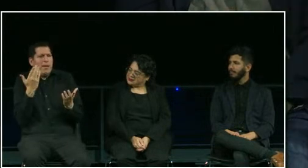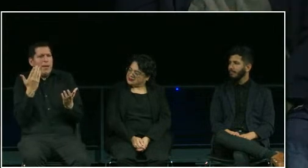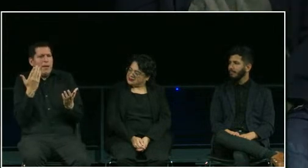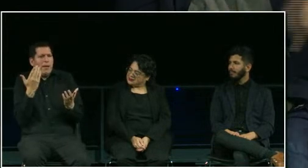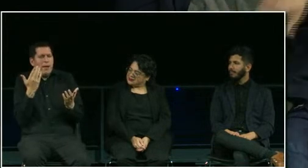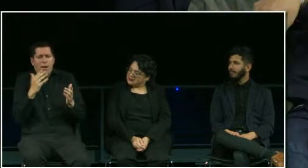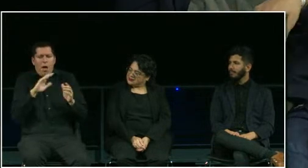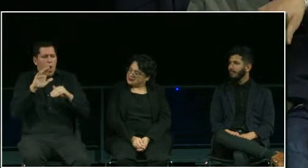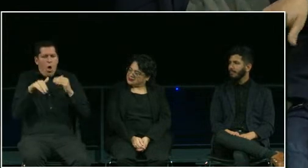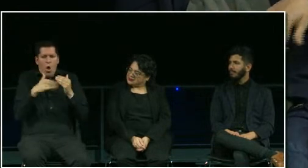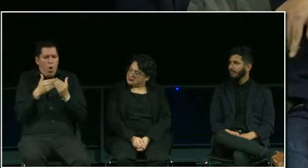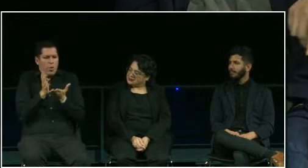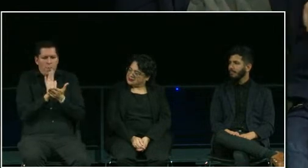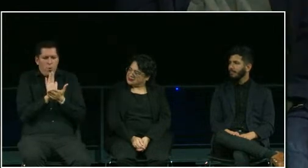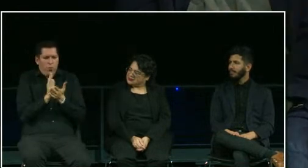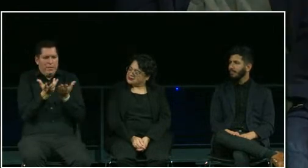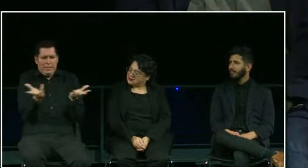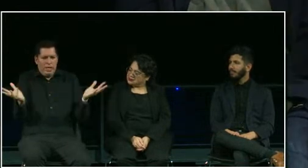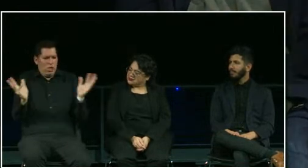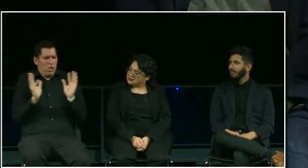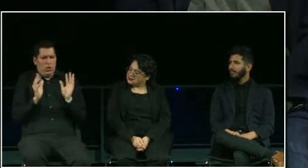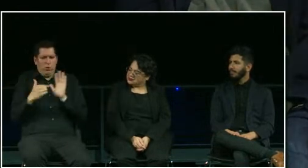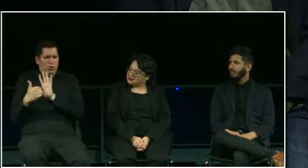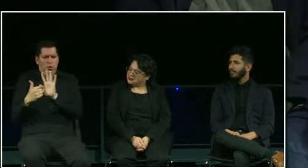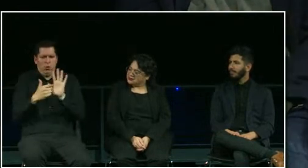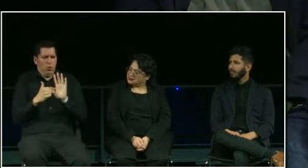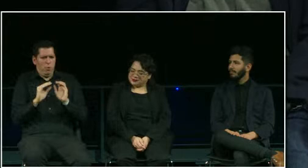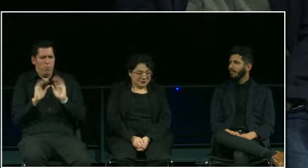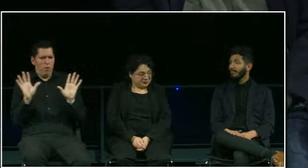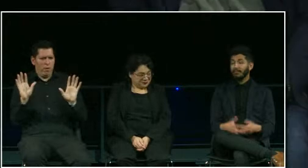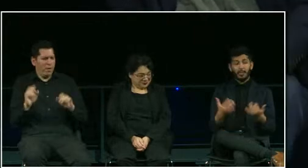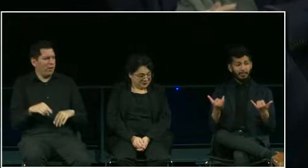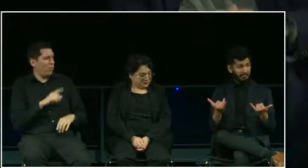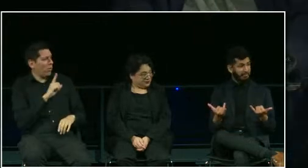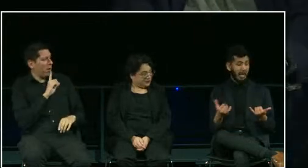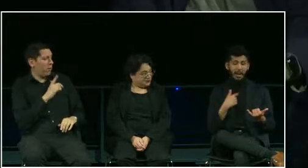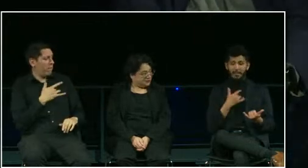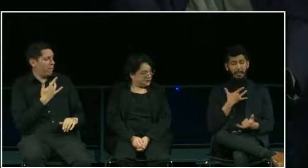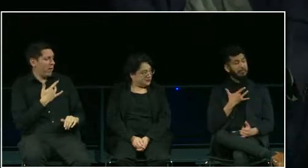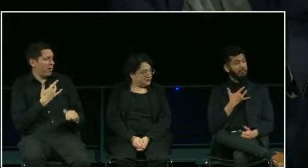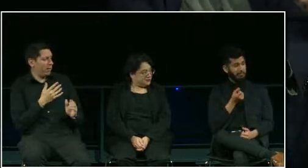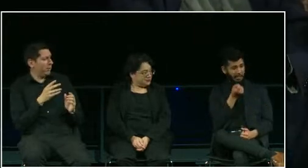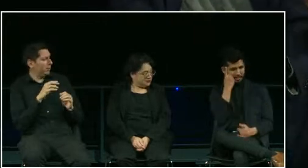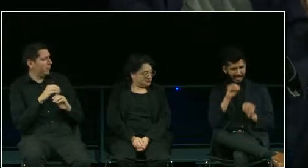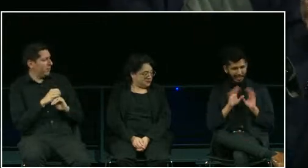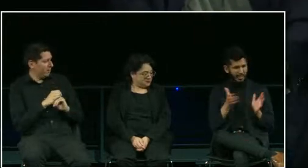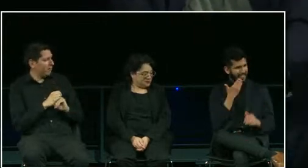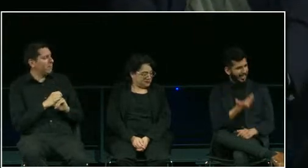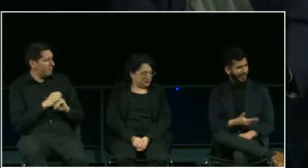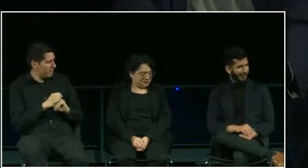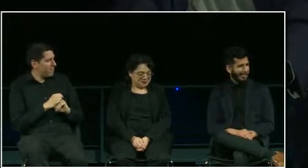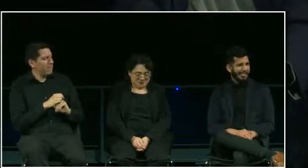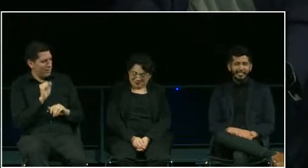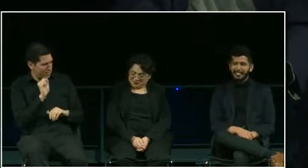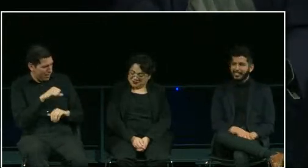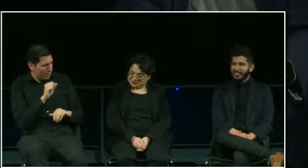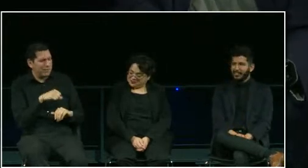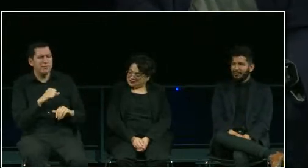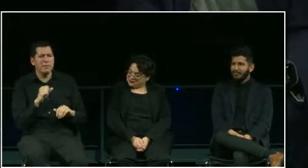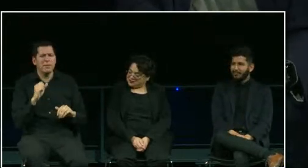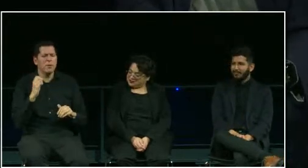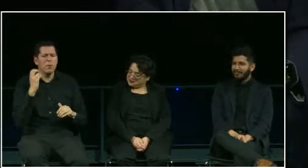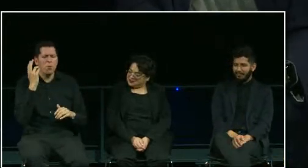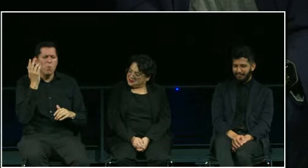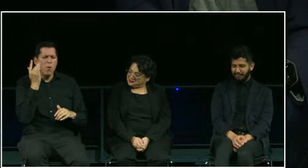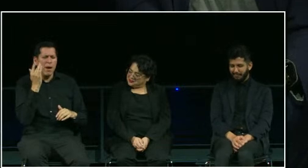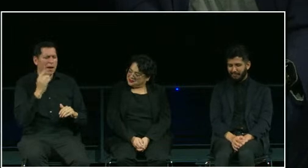of the movies on the stage. Like, it's seriously. Now I feel really insightful. Thank you. Well, I mean, it's cool because it's like, when I